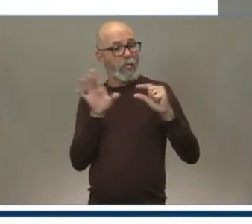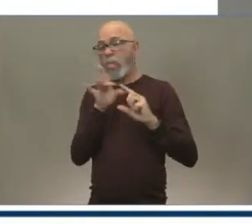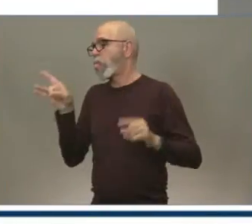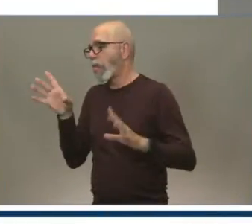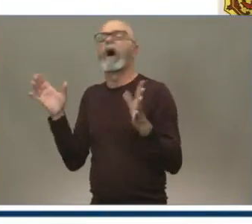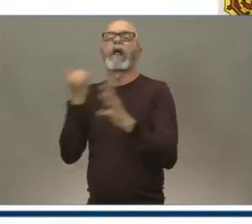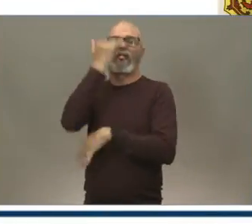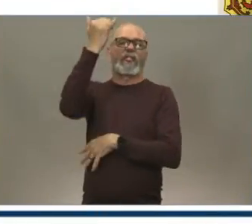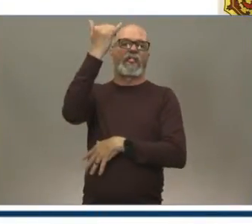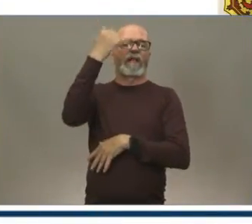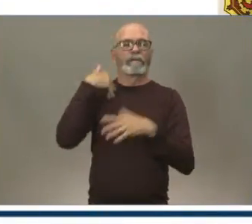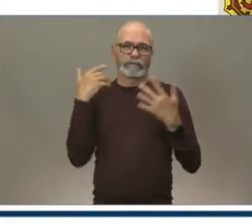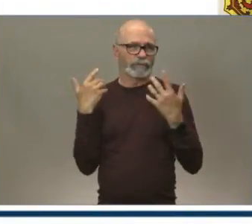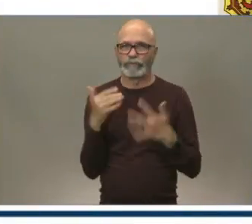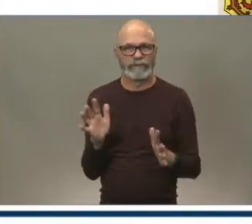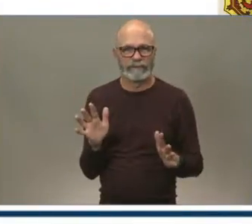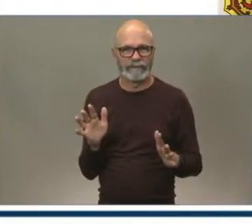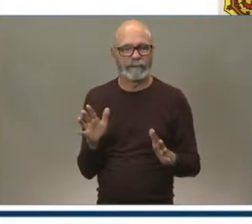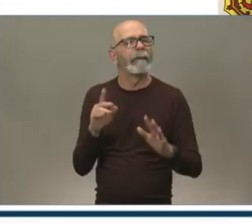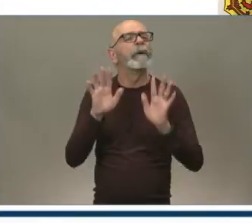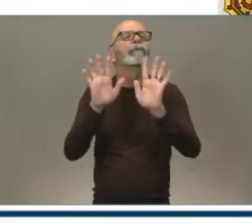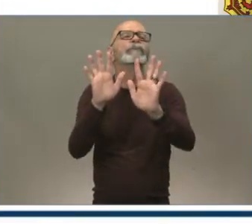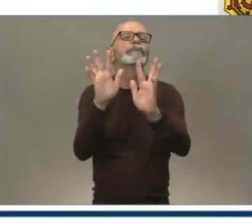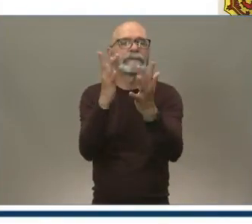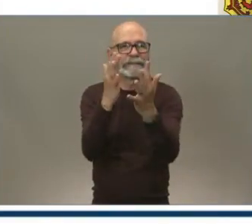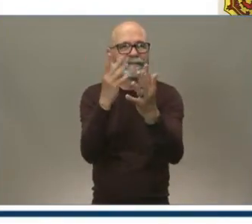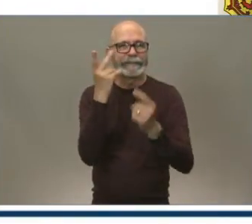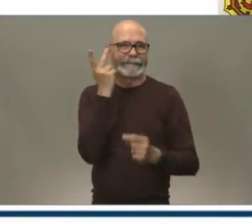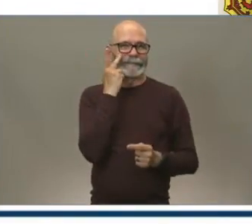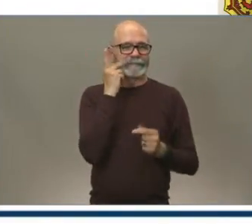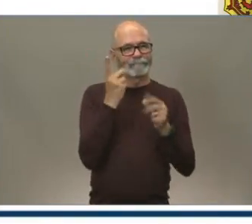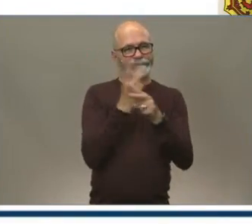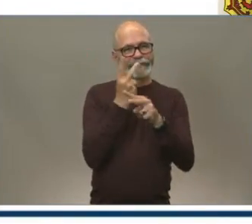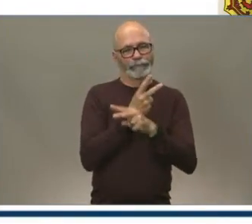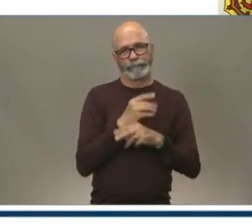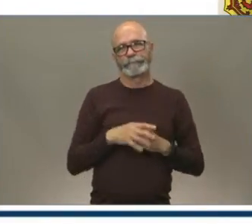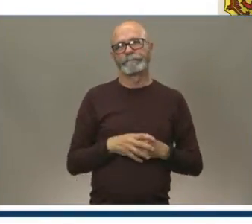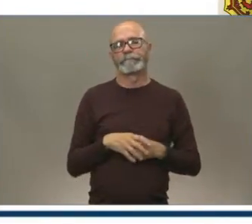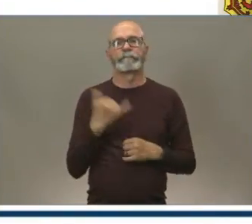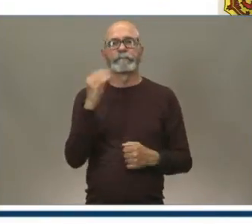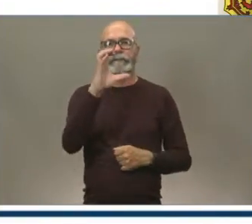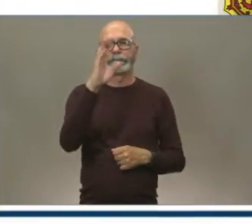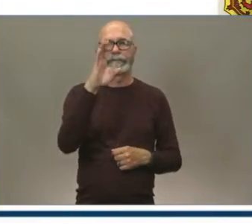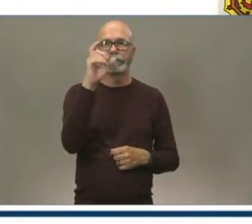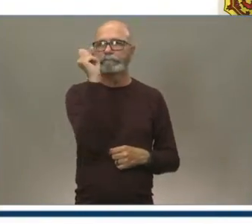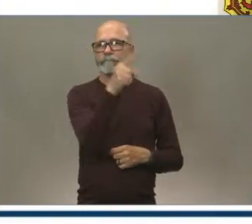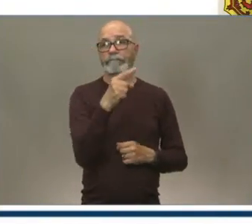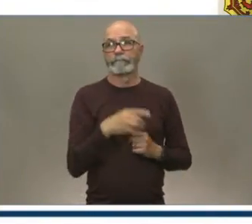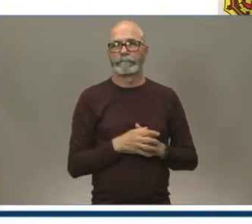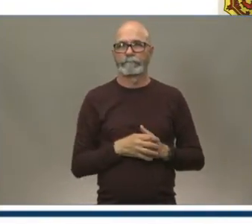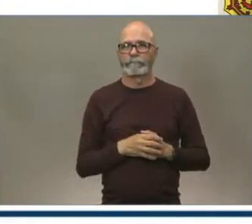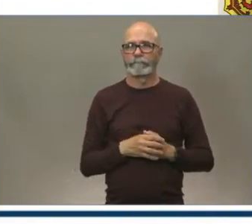Next question will go to Shayna Luck with CBC. I'd like to understand more about what plans you're making